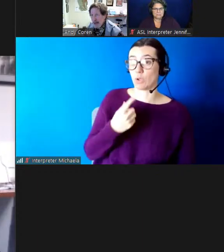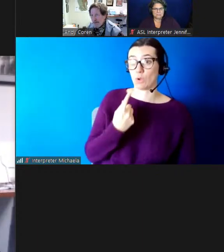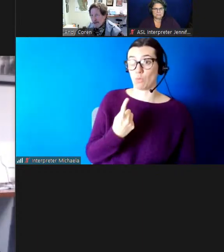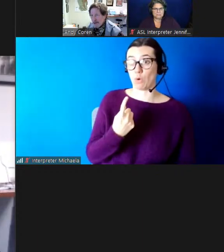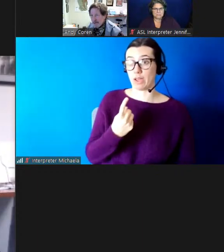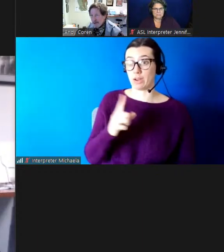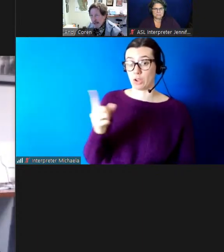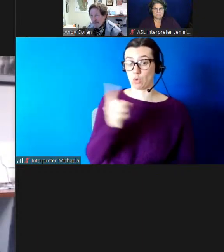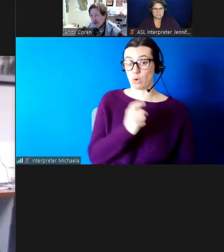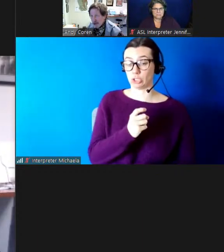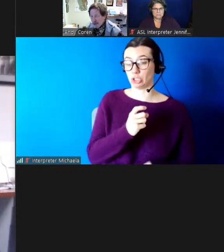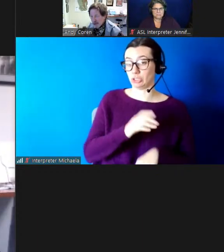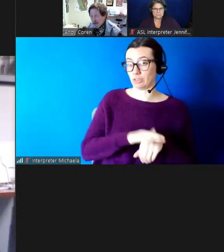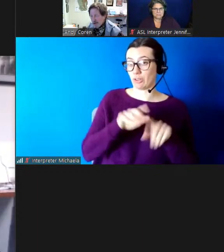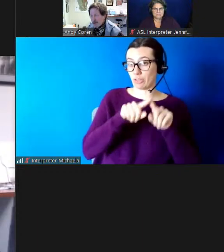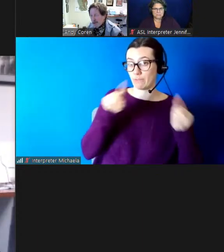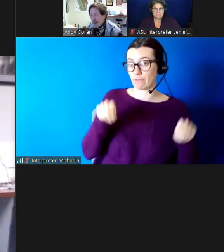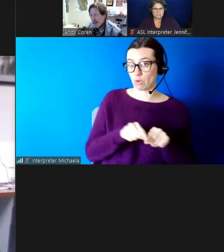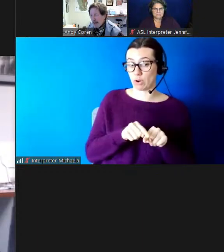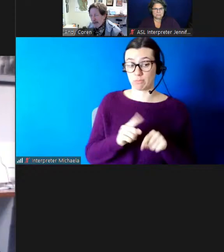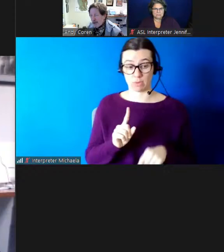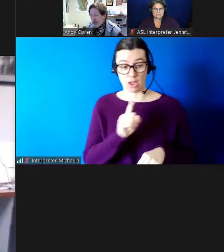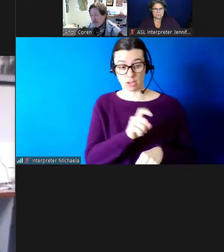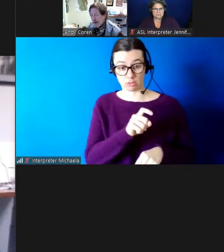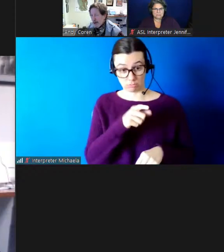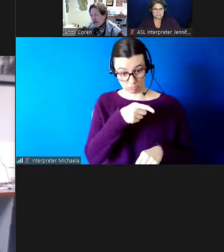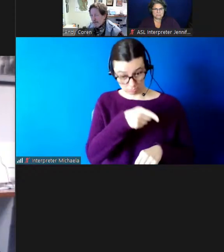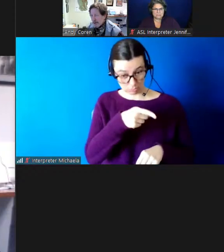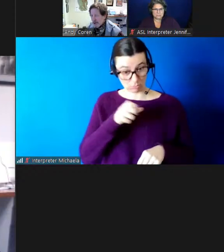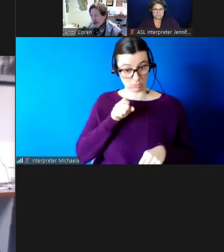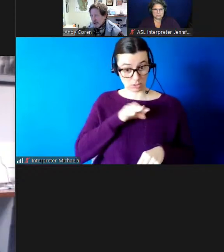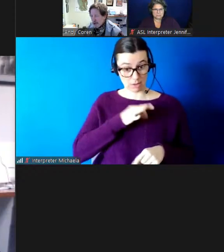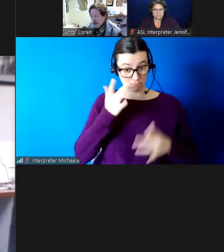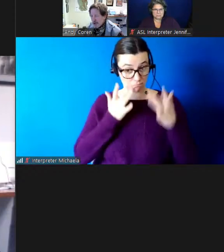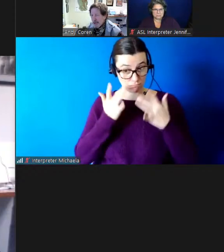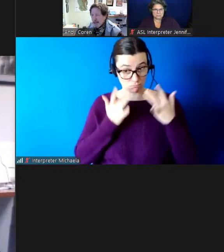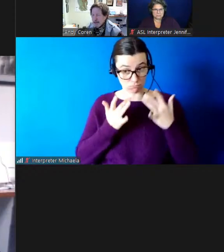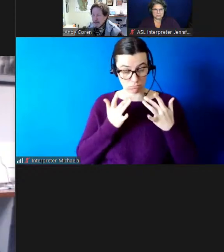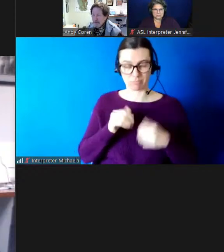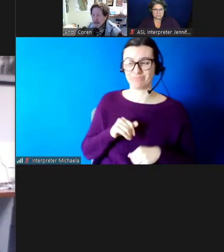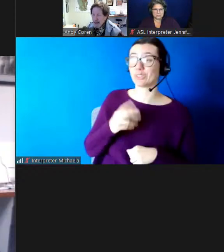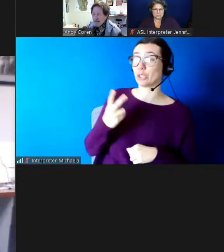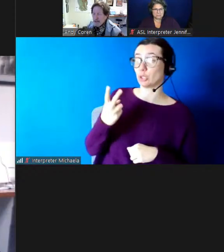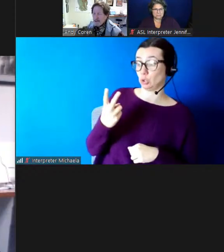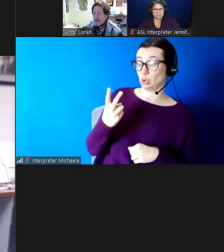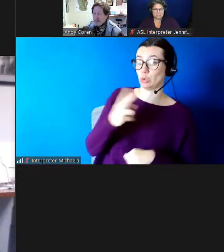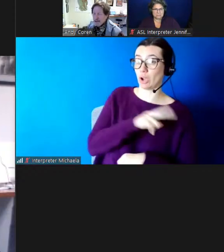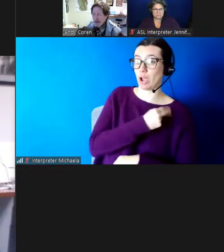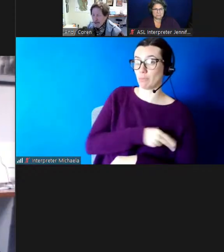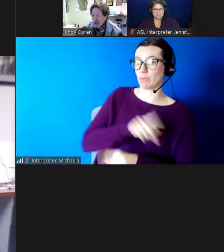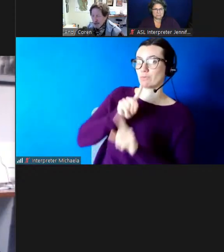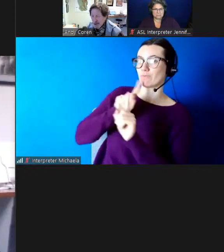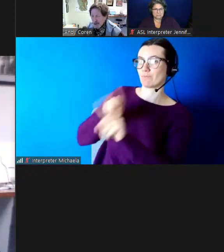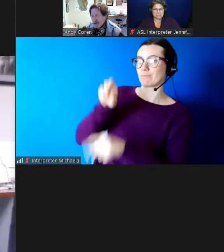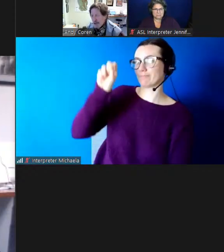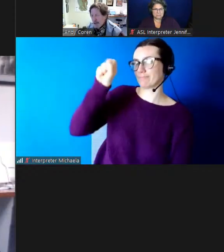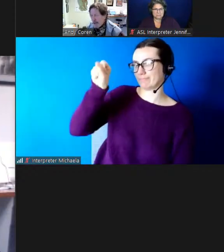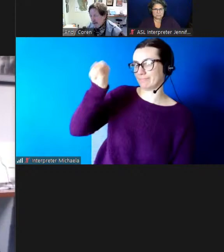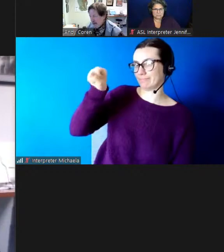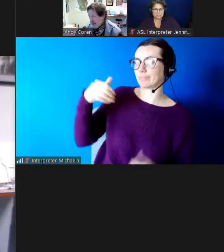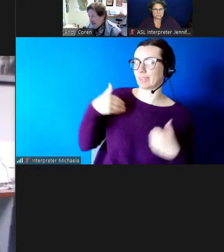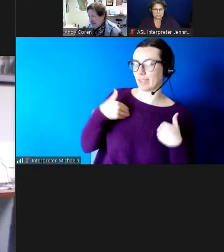are they having some staffing shortages? And 2 of our hospitals do say that they've been having some staffing